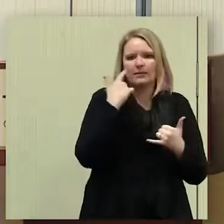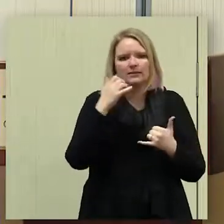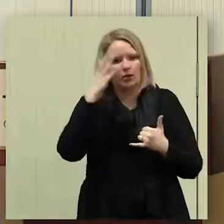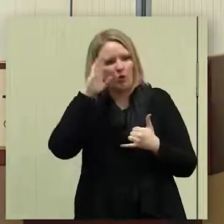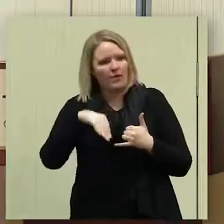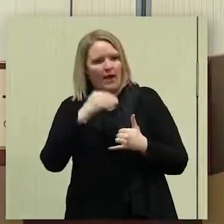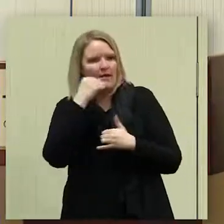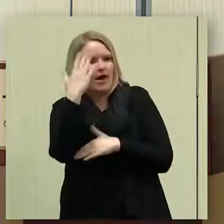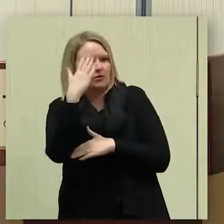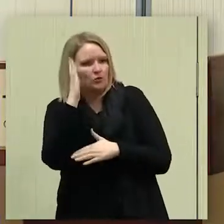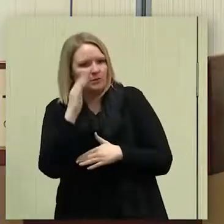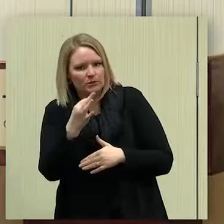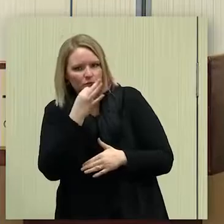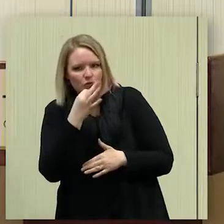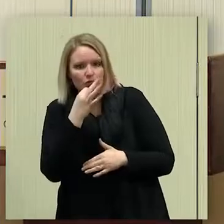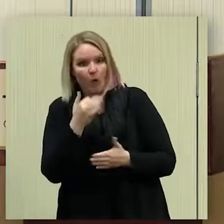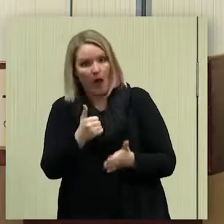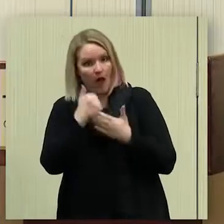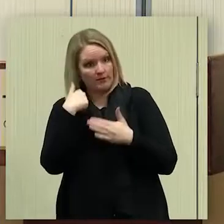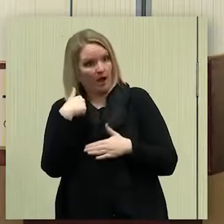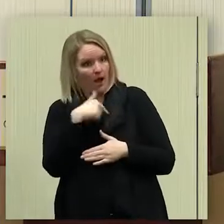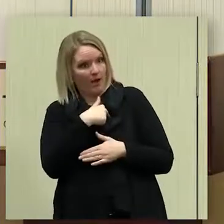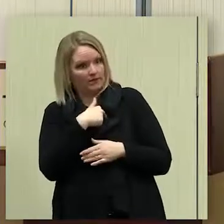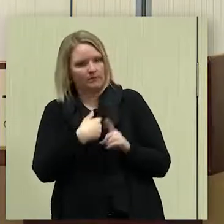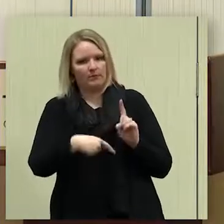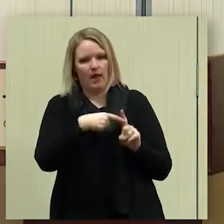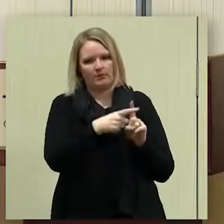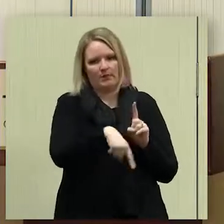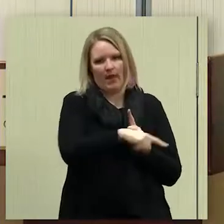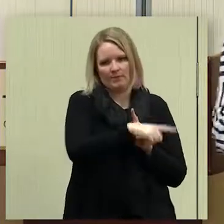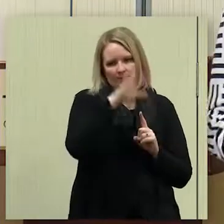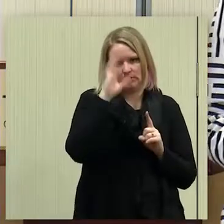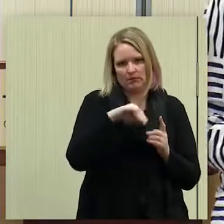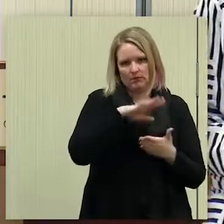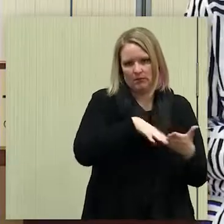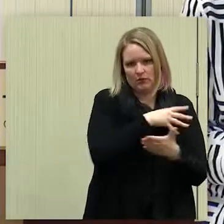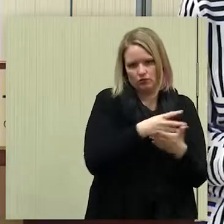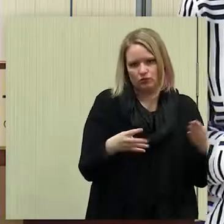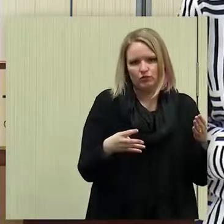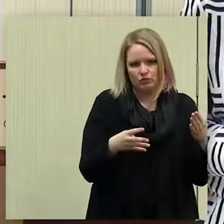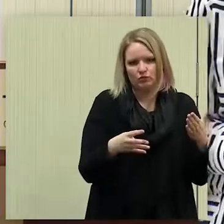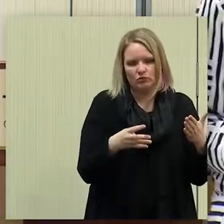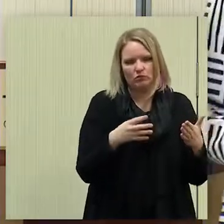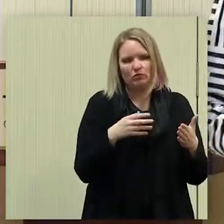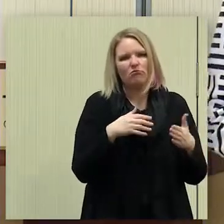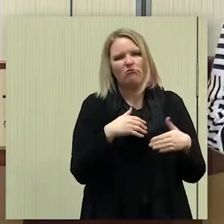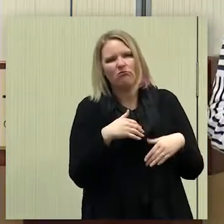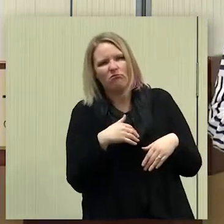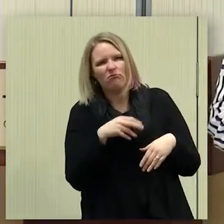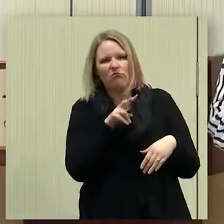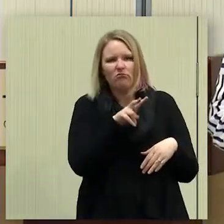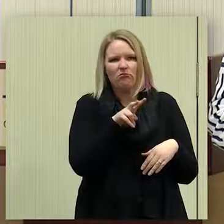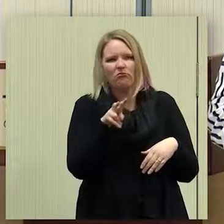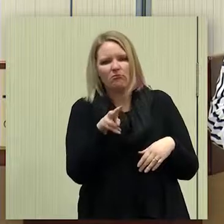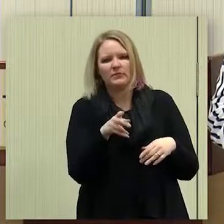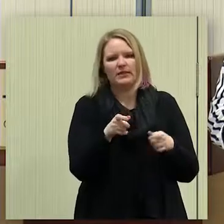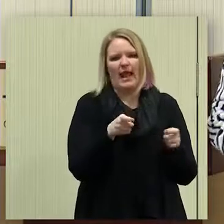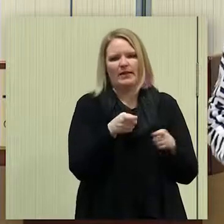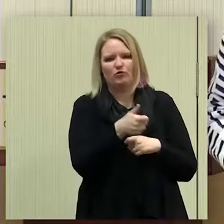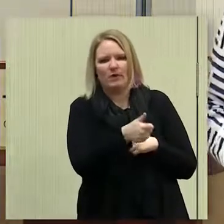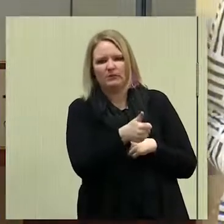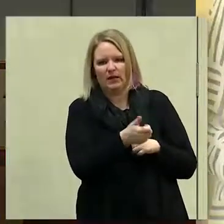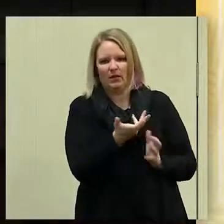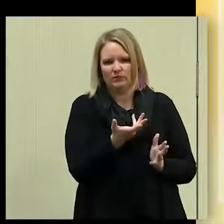15 minutes. So it helps all of us too to know what the schedule is. It certainly helps children with